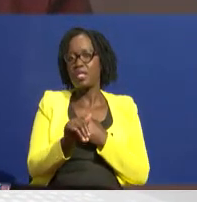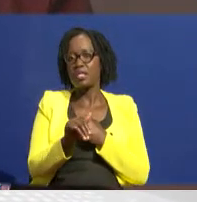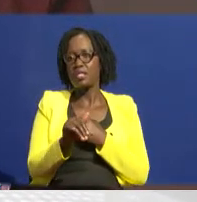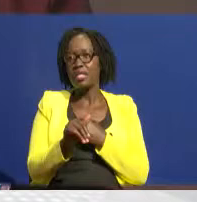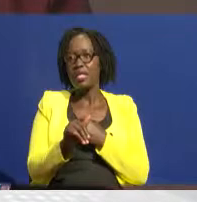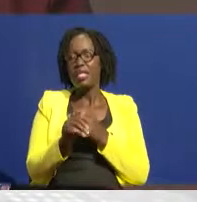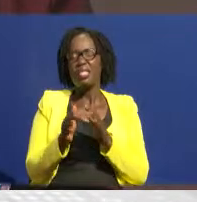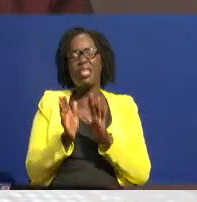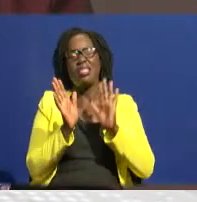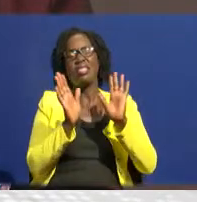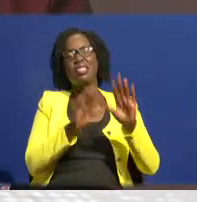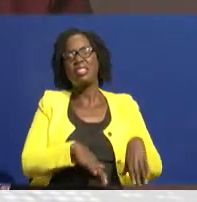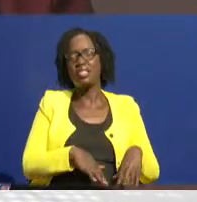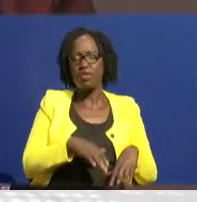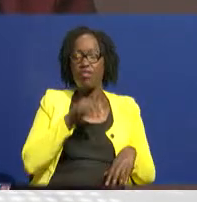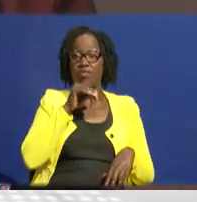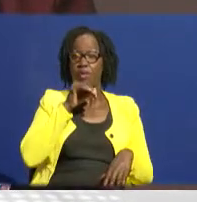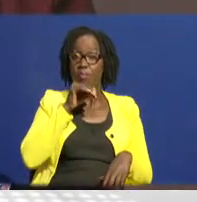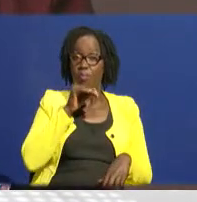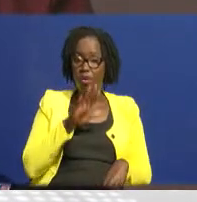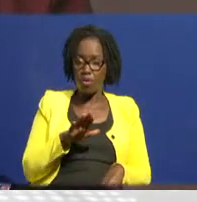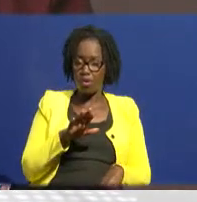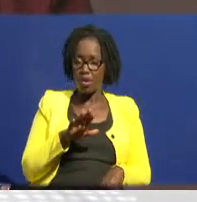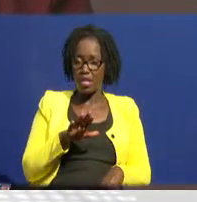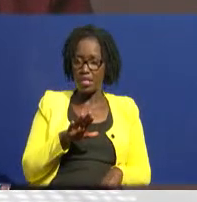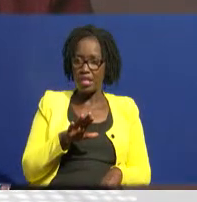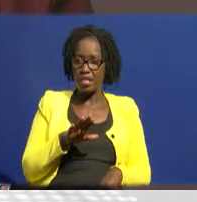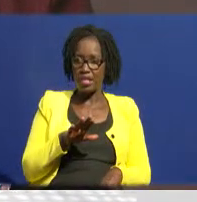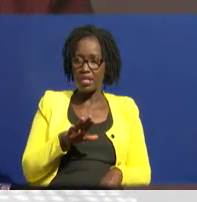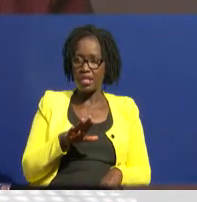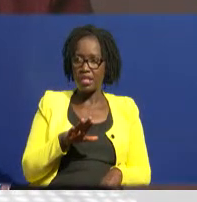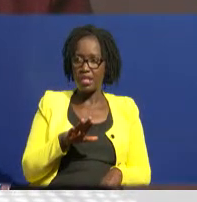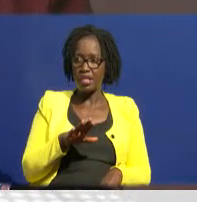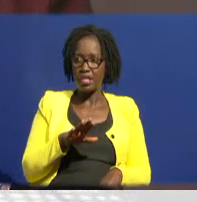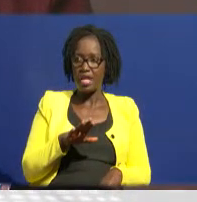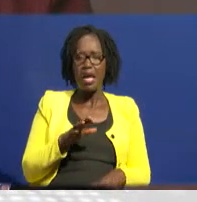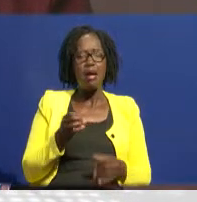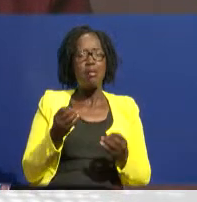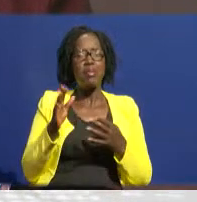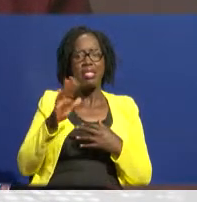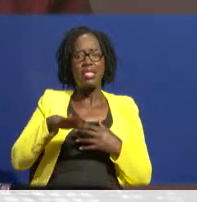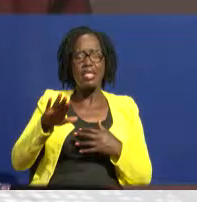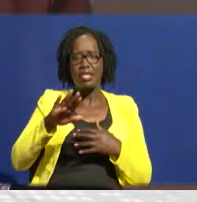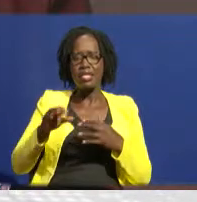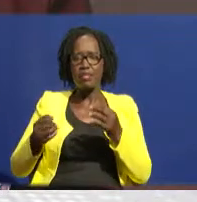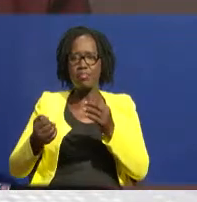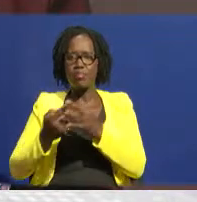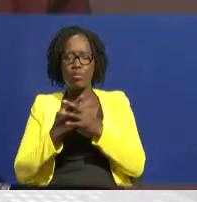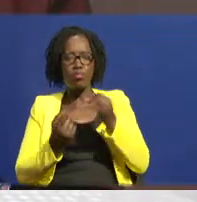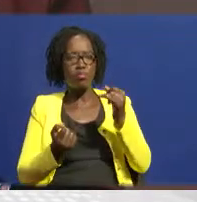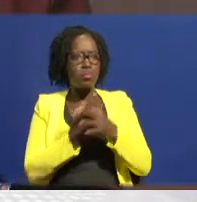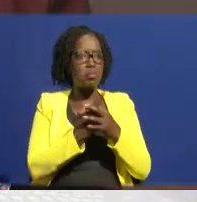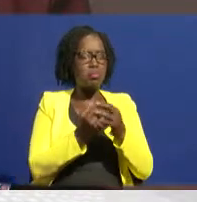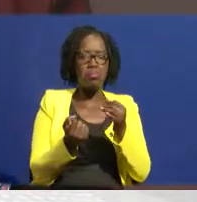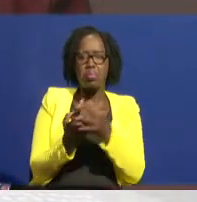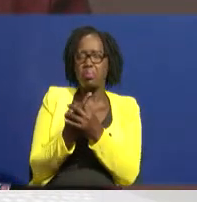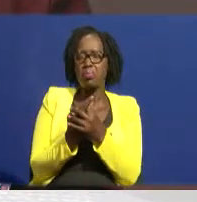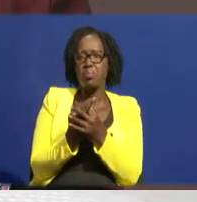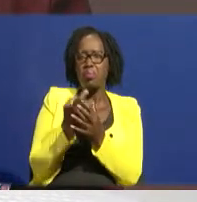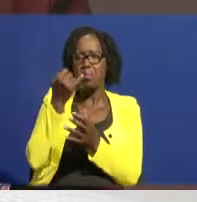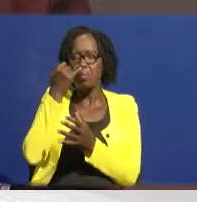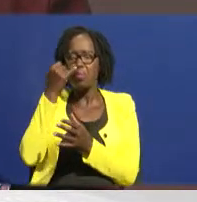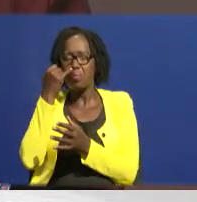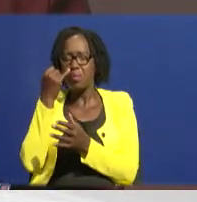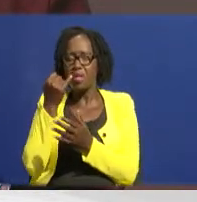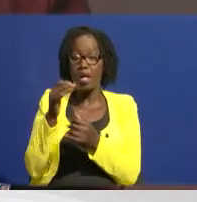the neglect of the boy child in terms of, there are many areas that are coming out that if there is a drug